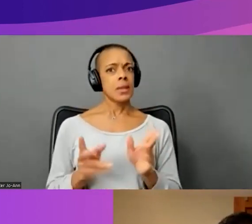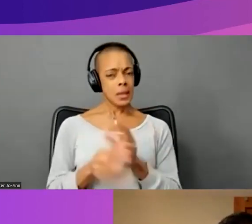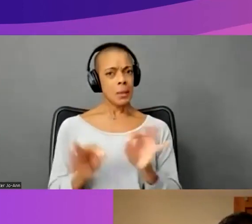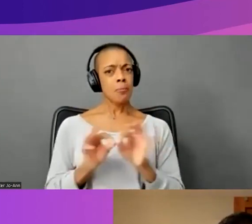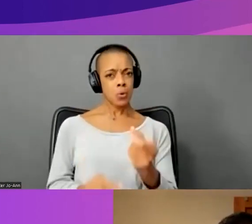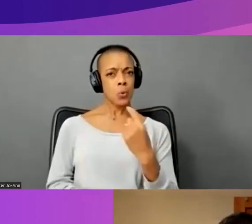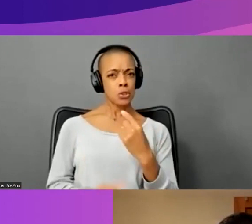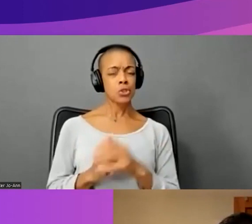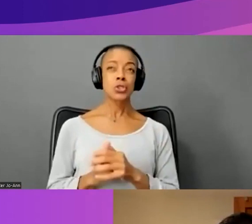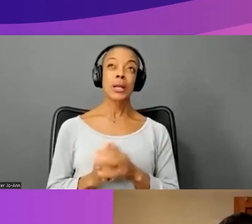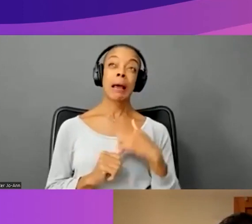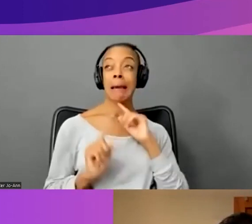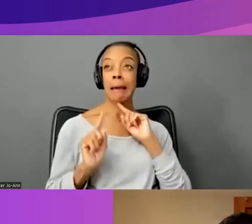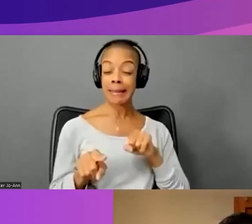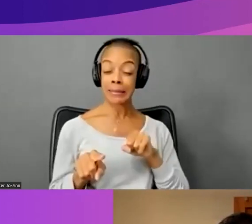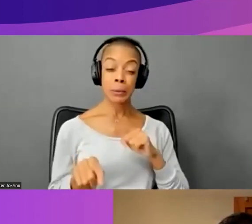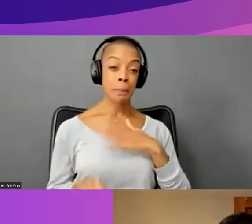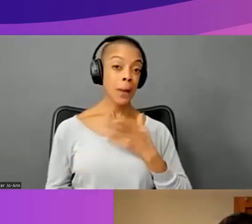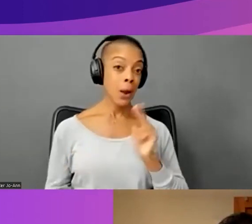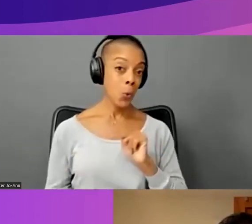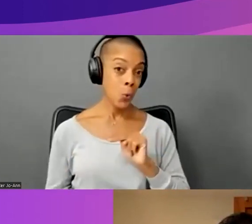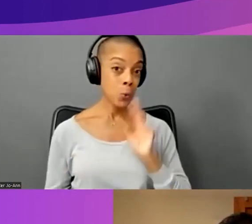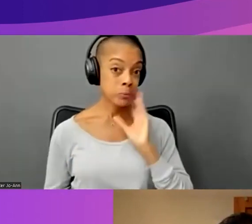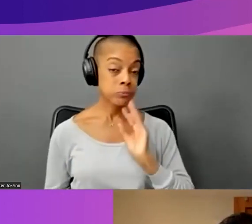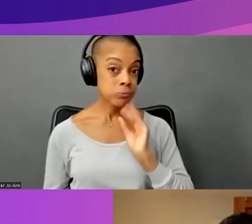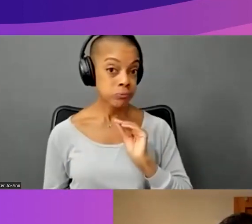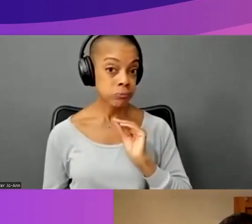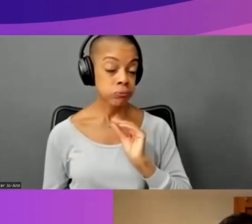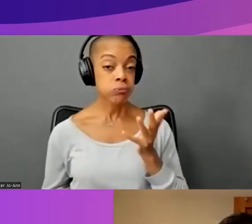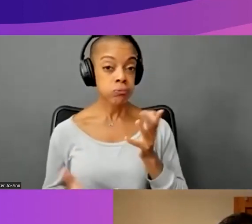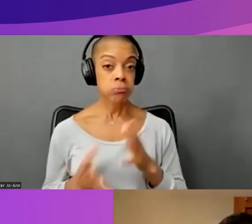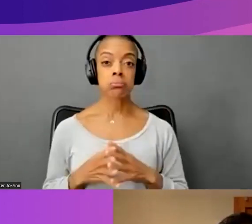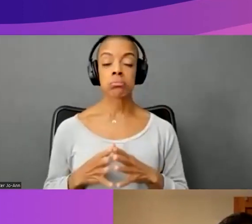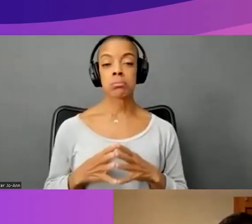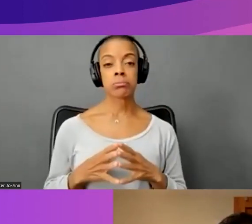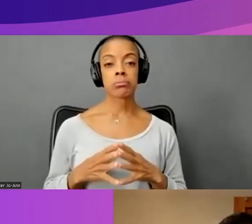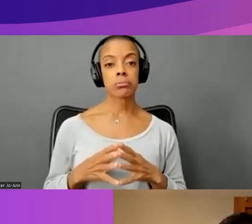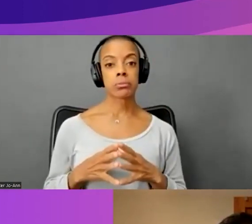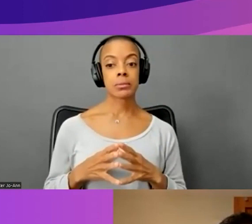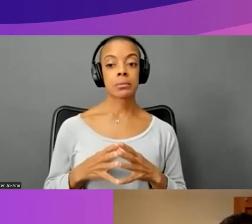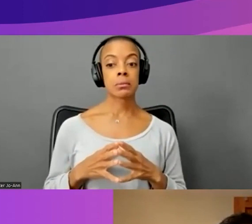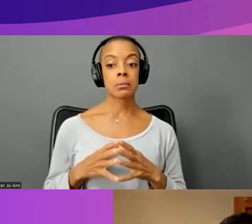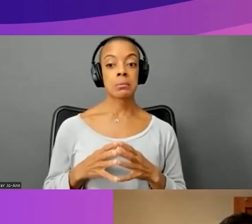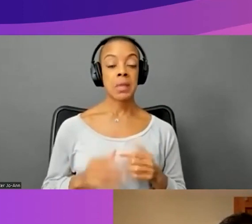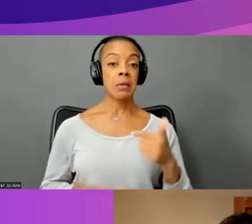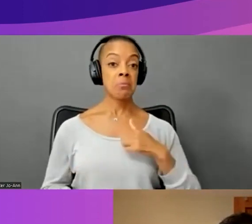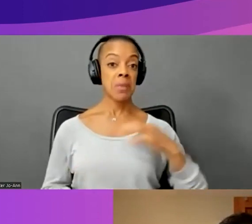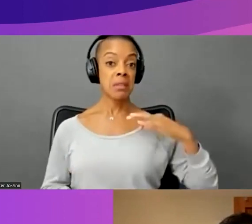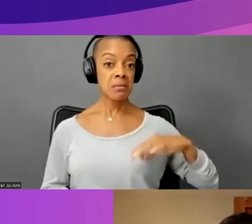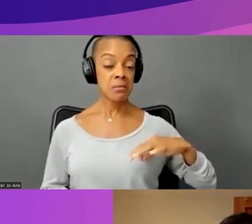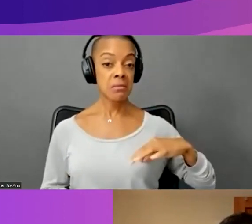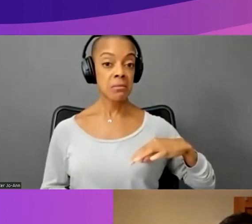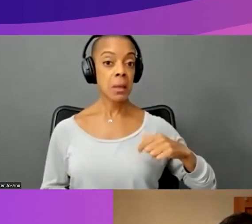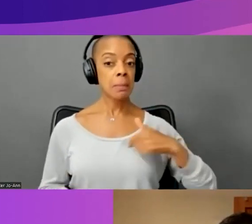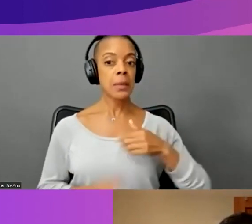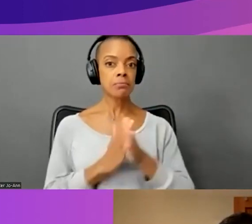guess I can answer that like from my own experiences. I guess what worked for me was I had an interest in